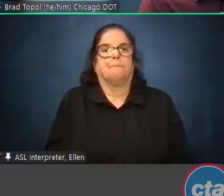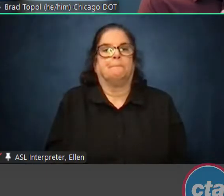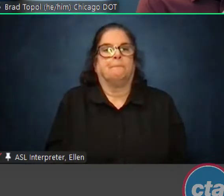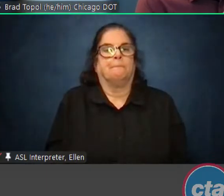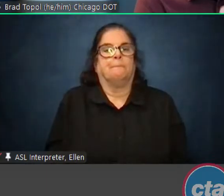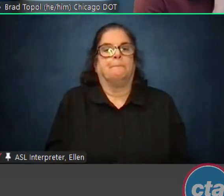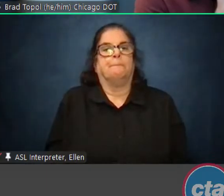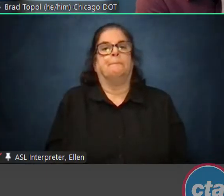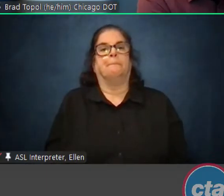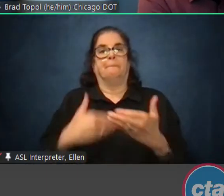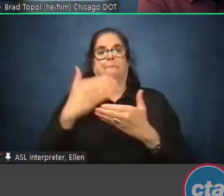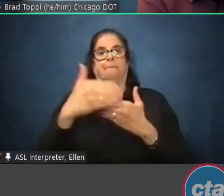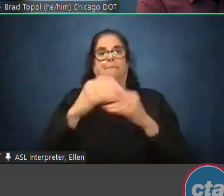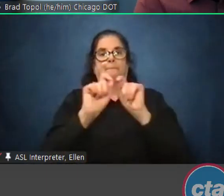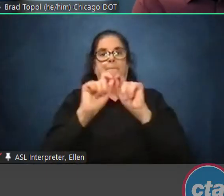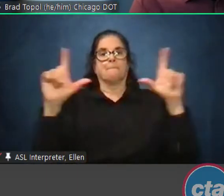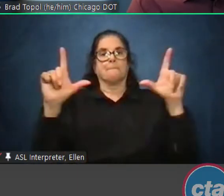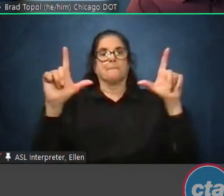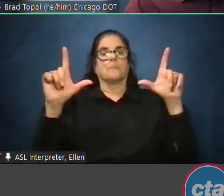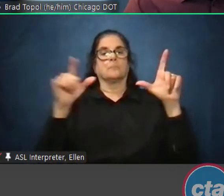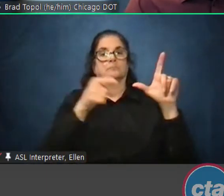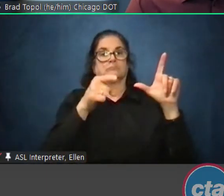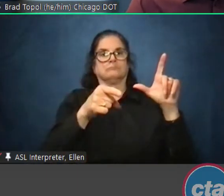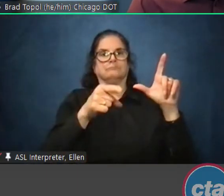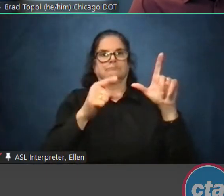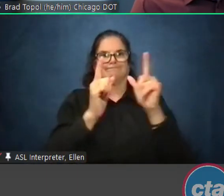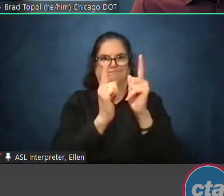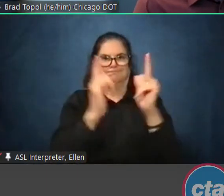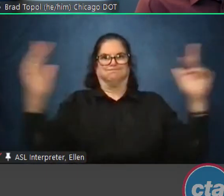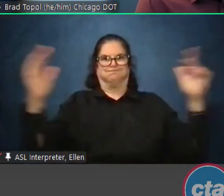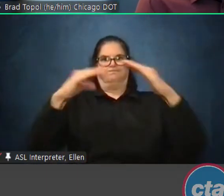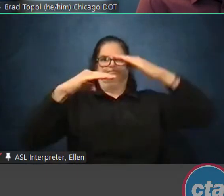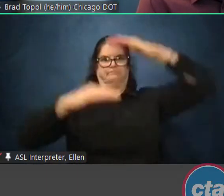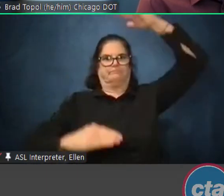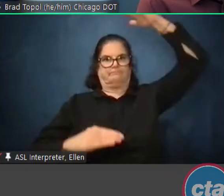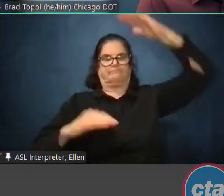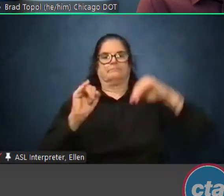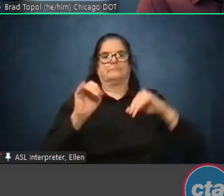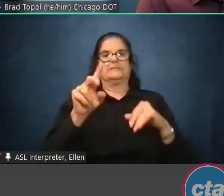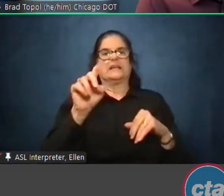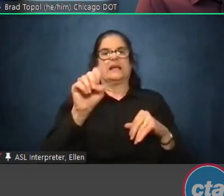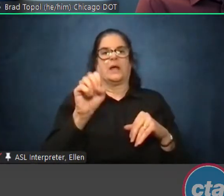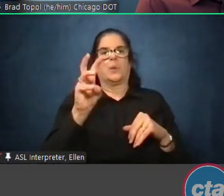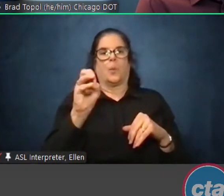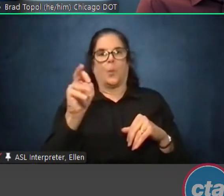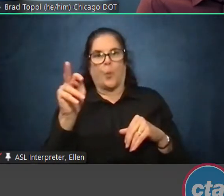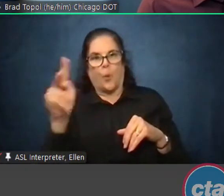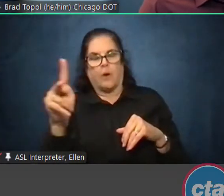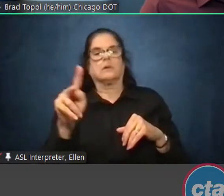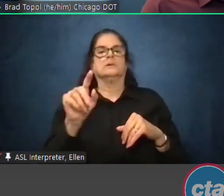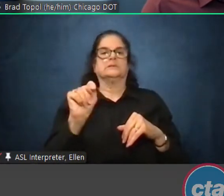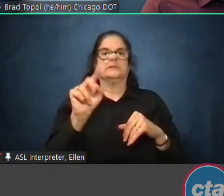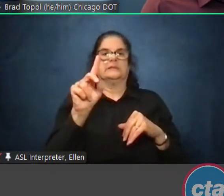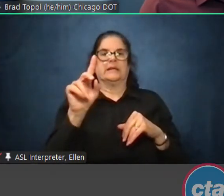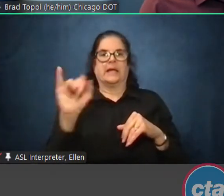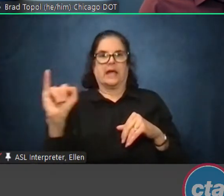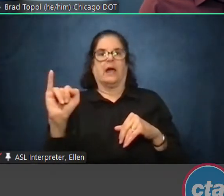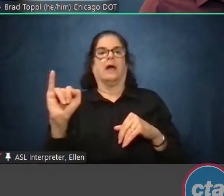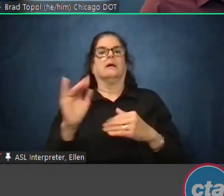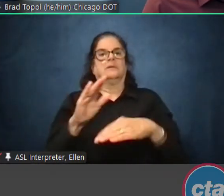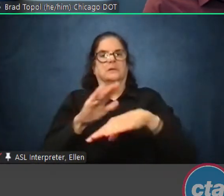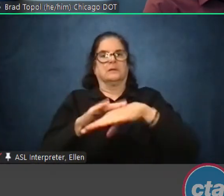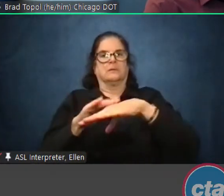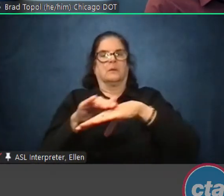And then the next slide is showing kind of a blown up example again of sidewalk, tactile directional indicators with detectable warnings in between,